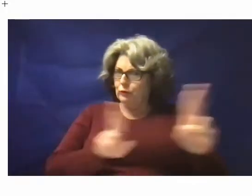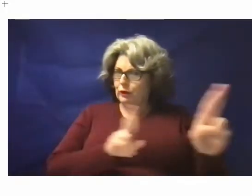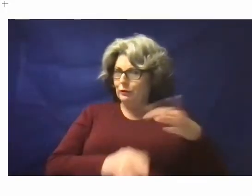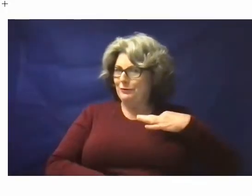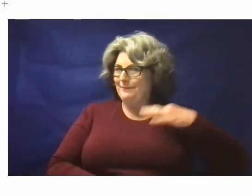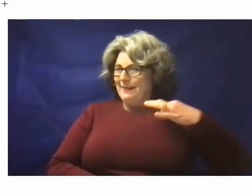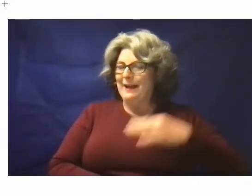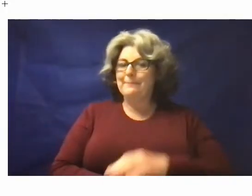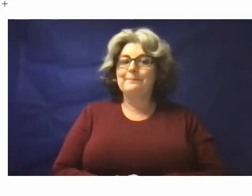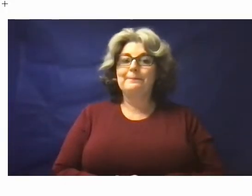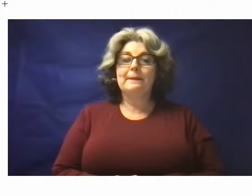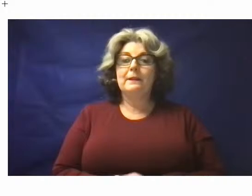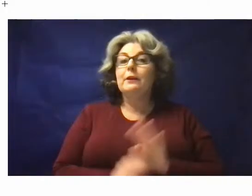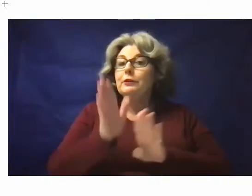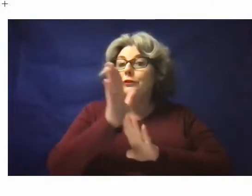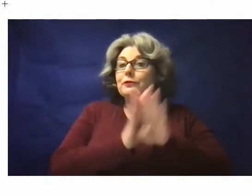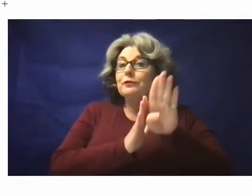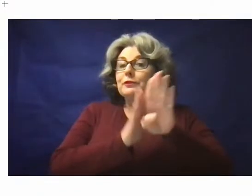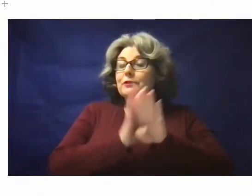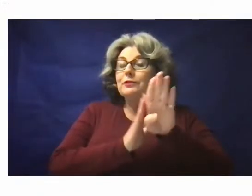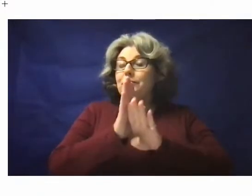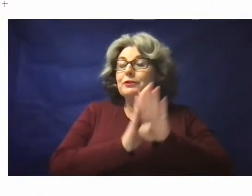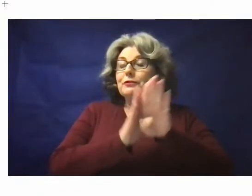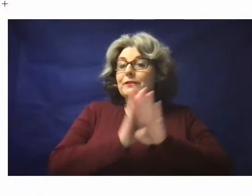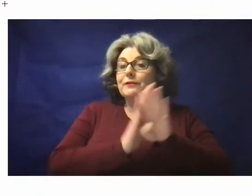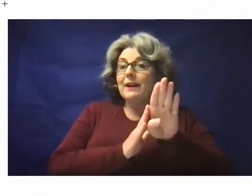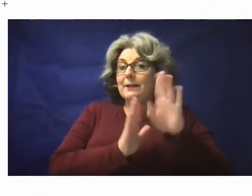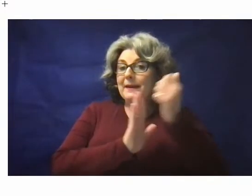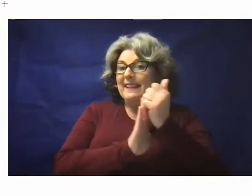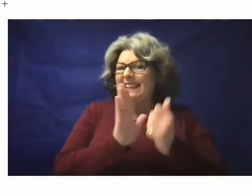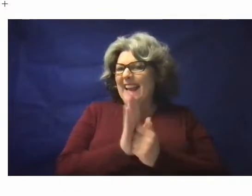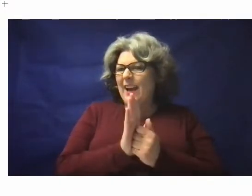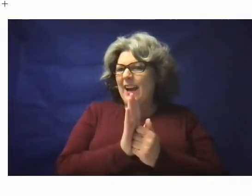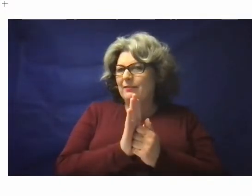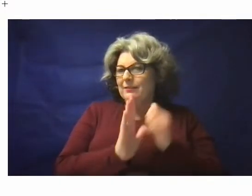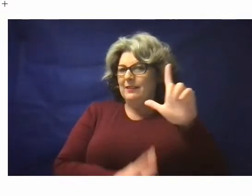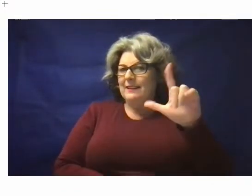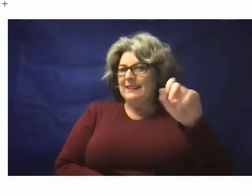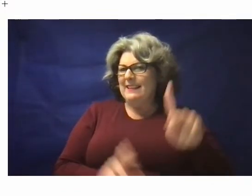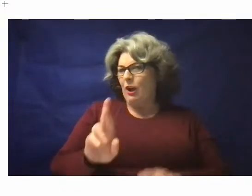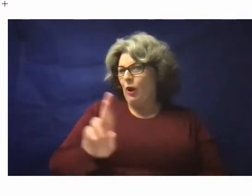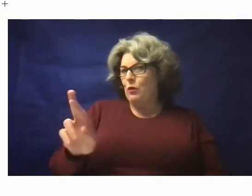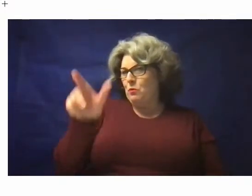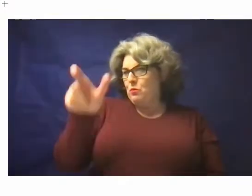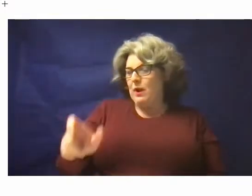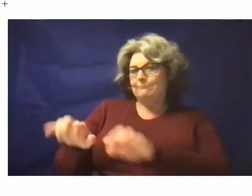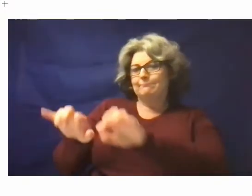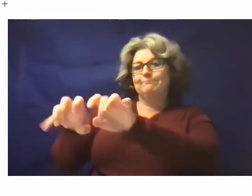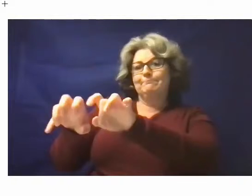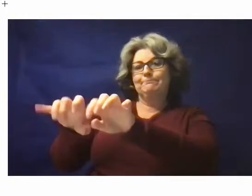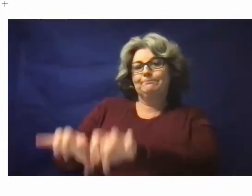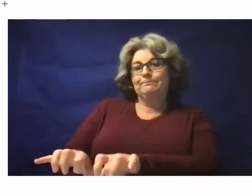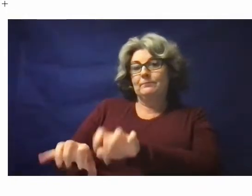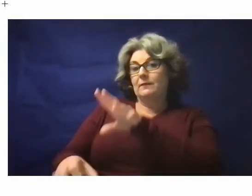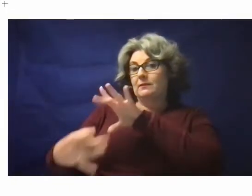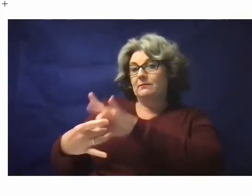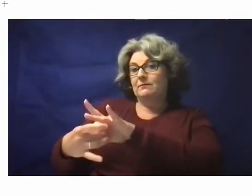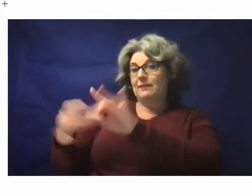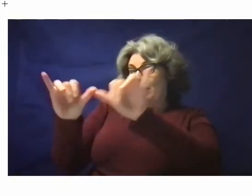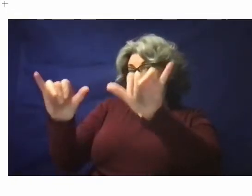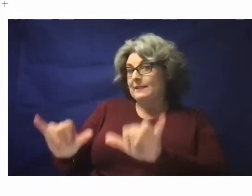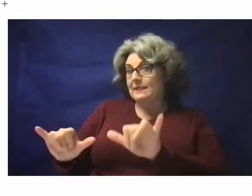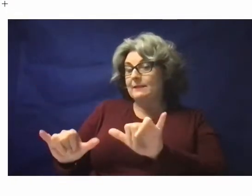an Account link is on the right-hand side, and it will allow you to register into our system, where all the